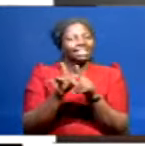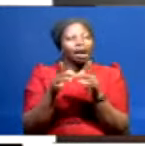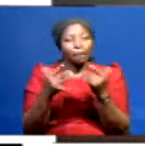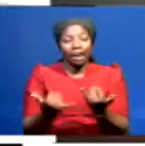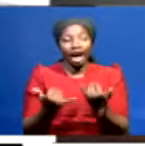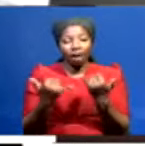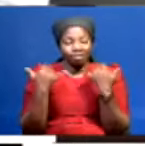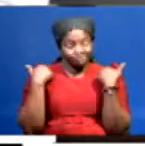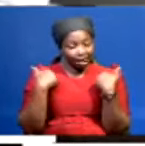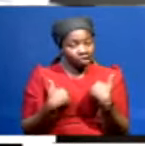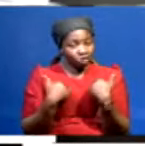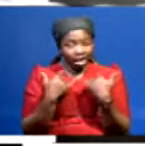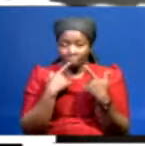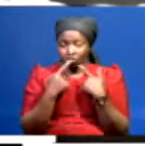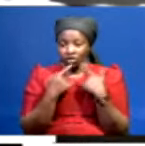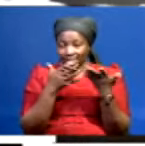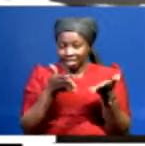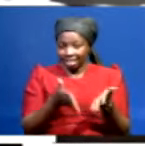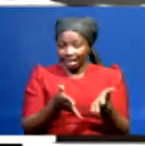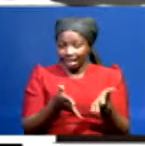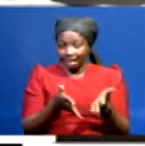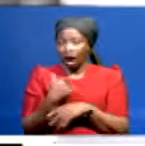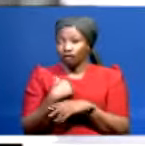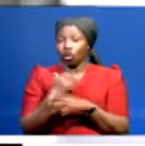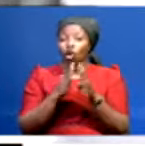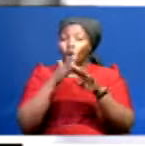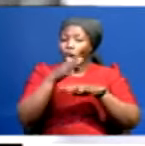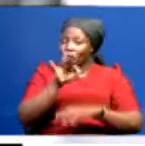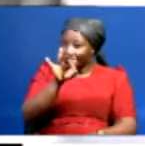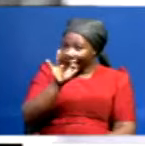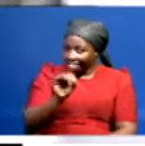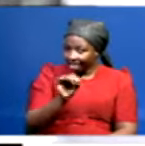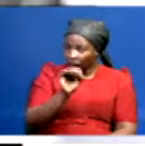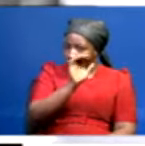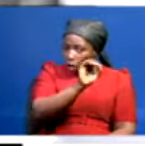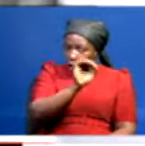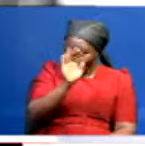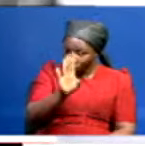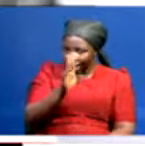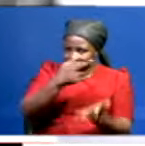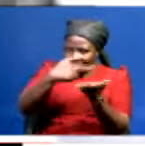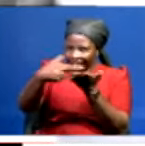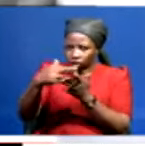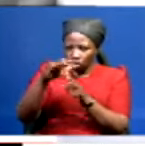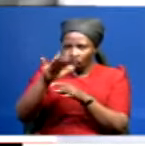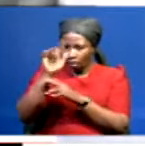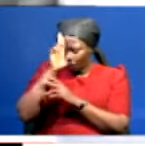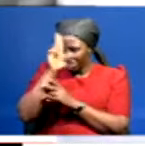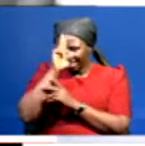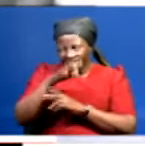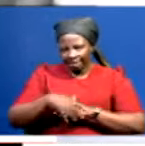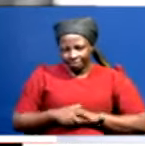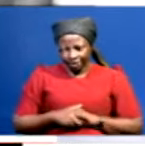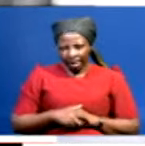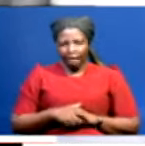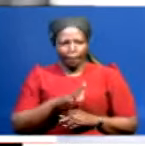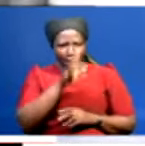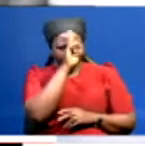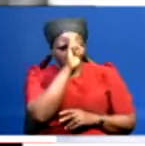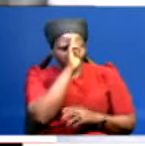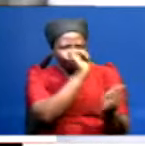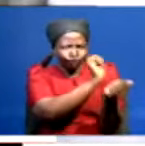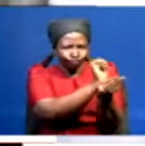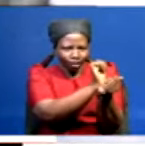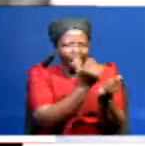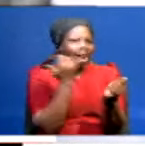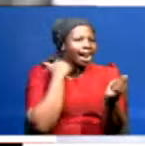naongea niko na OB zaidi ya 30. Wanaweza kuwa umeshika mhalifu lakini wanaachilia pale pale, wanachukulia hata